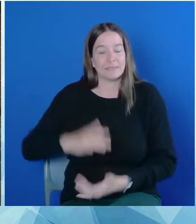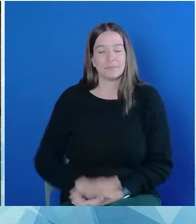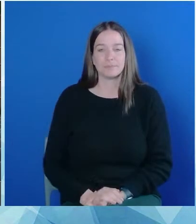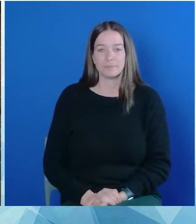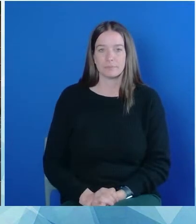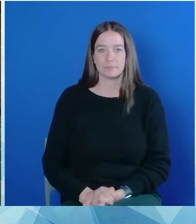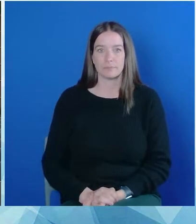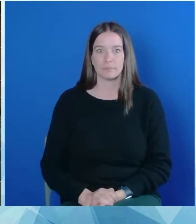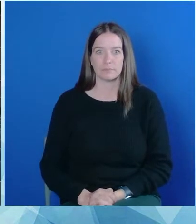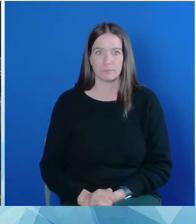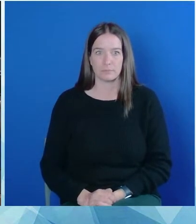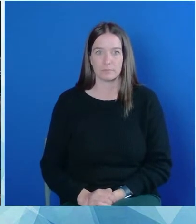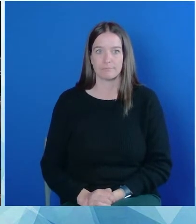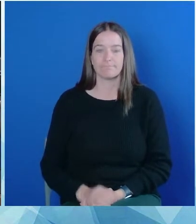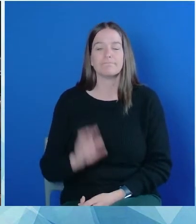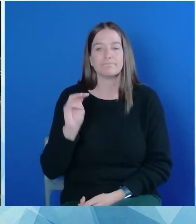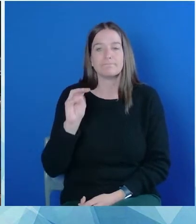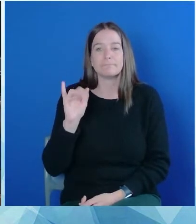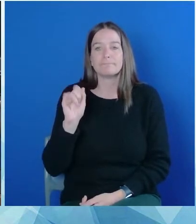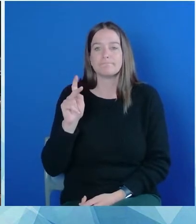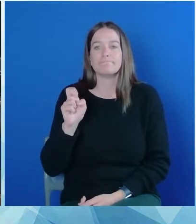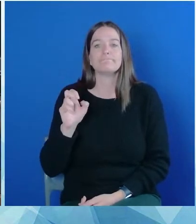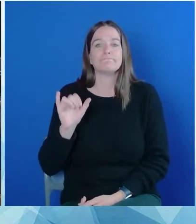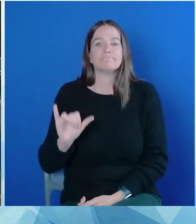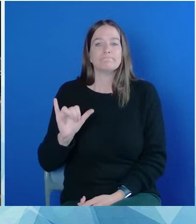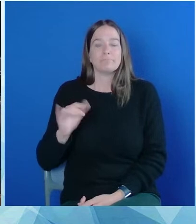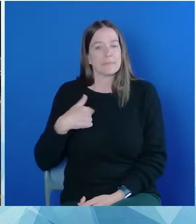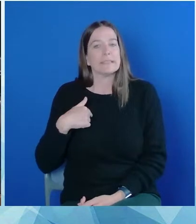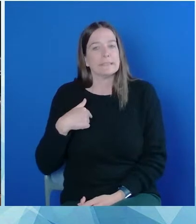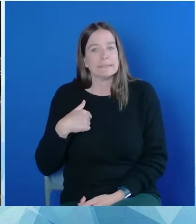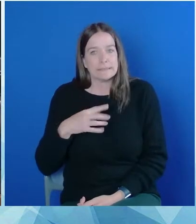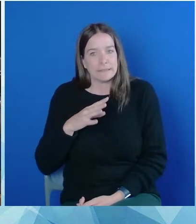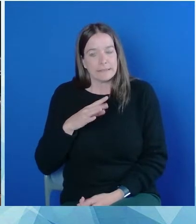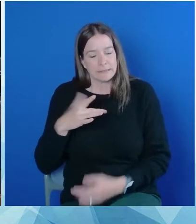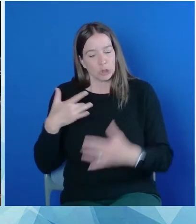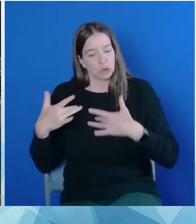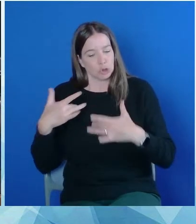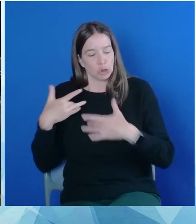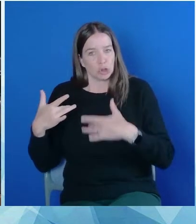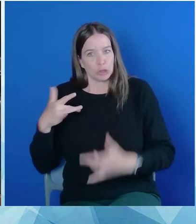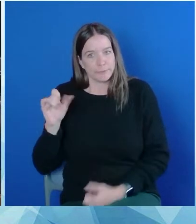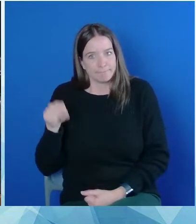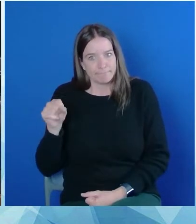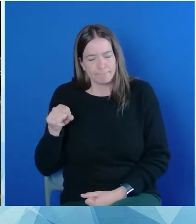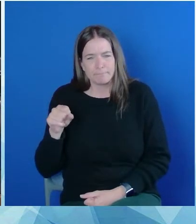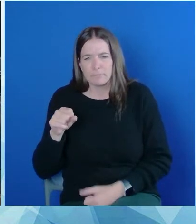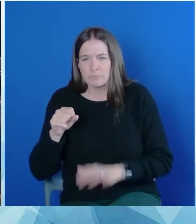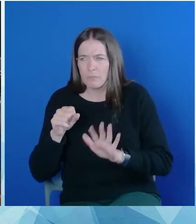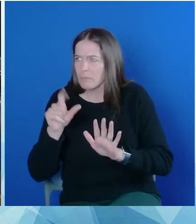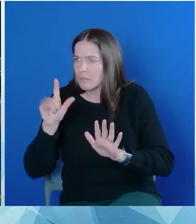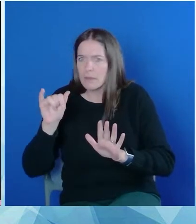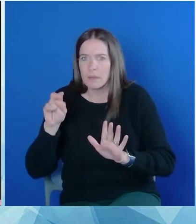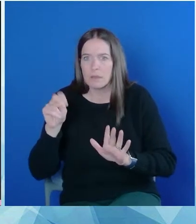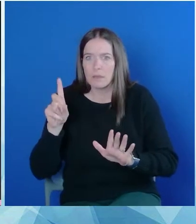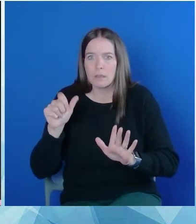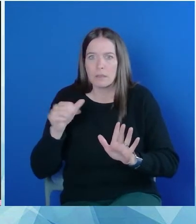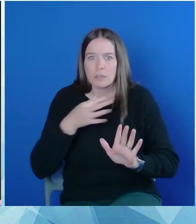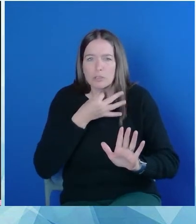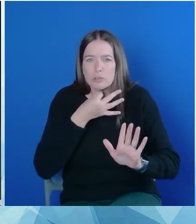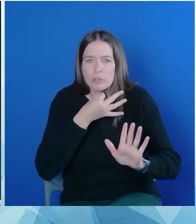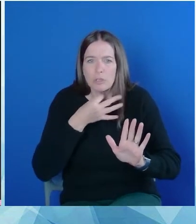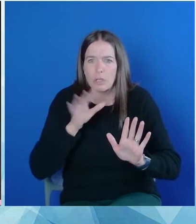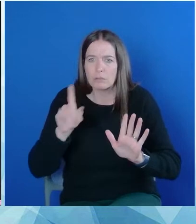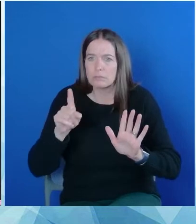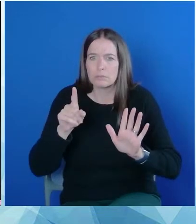I think that's what I was referring to before. This is Board Member Bove. Can you explain a little bit more of how that could happen? Give us an